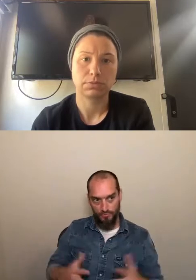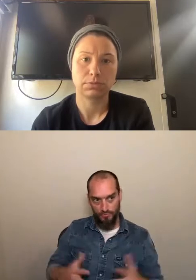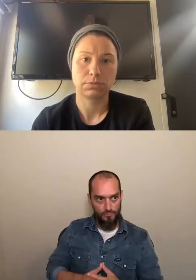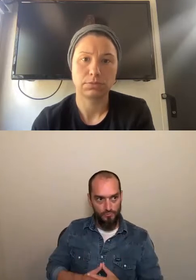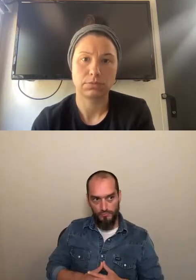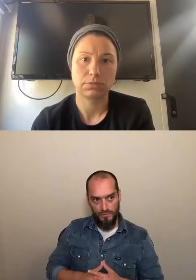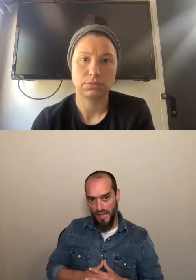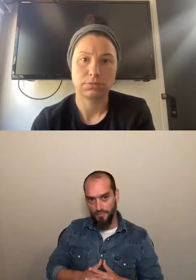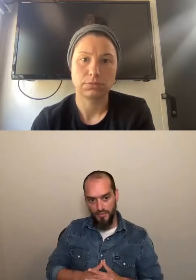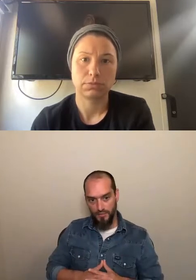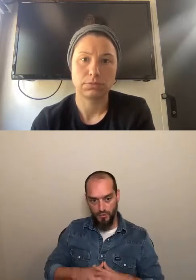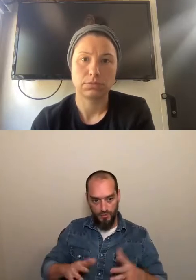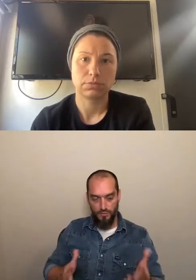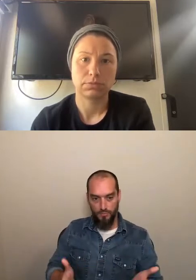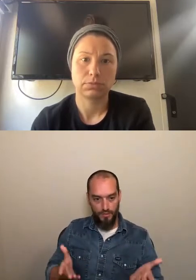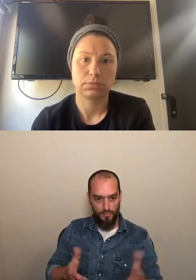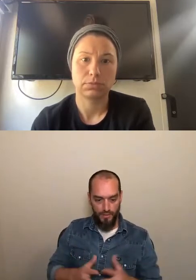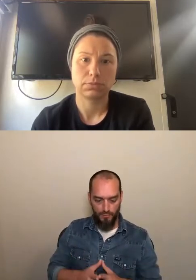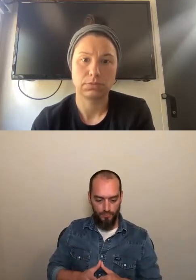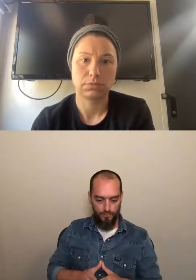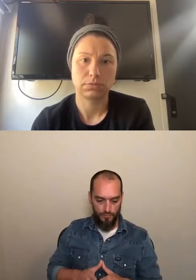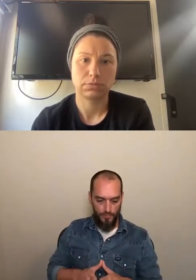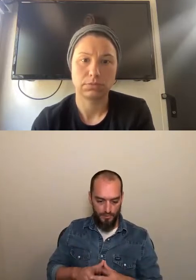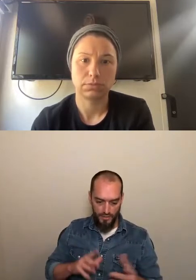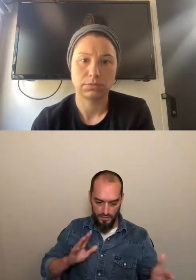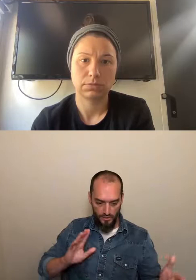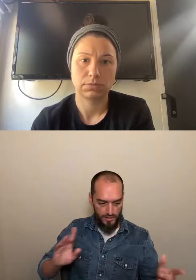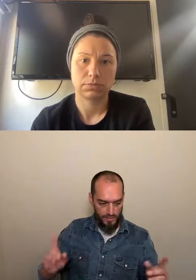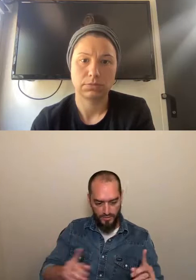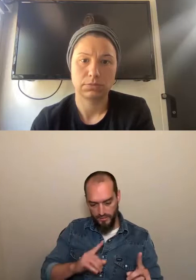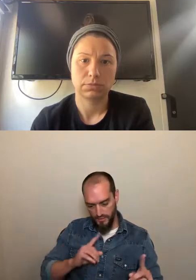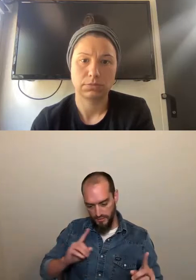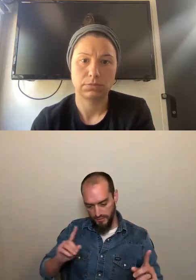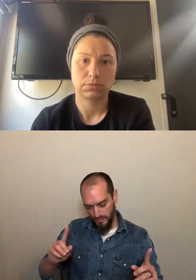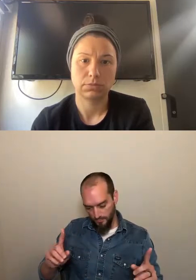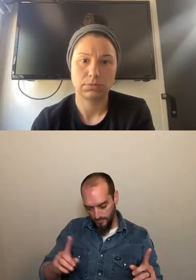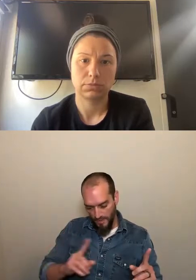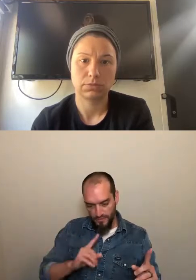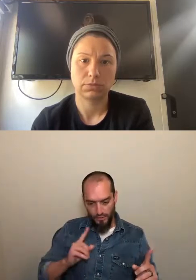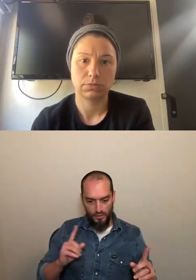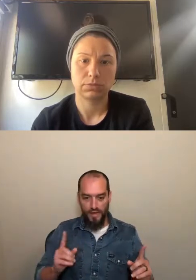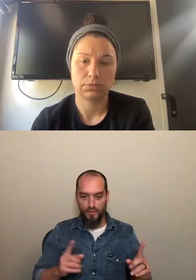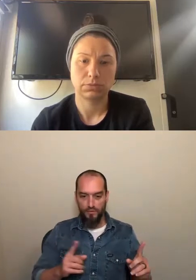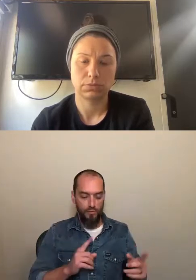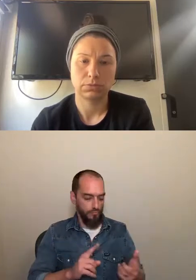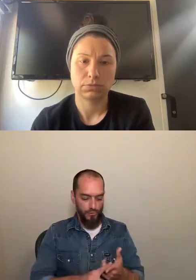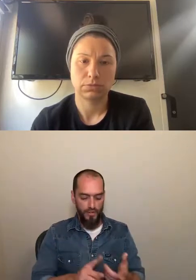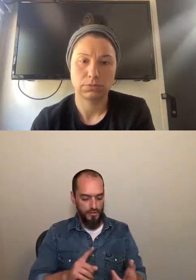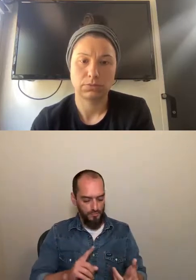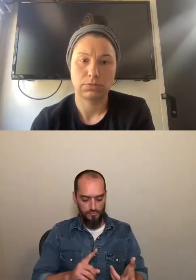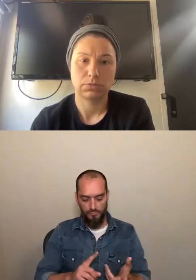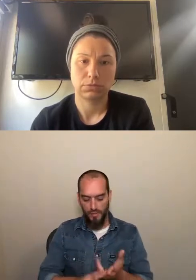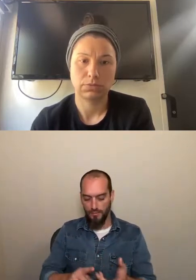of slab it is, or is it on pier and beam? But then I start looking at the exterior cladding of the home,